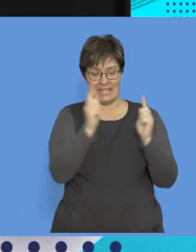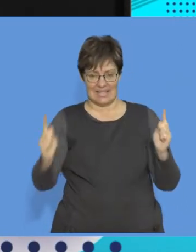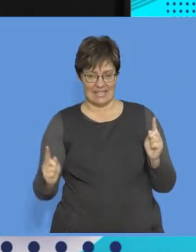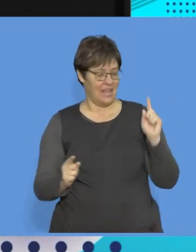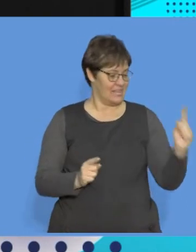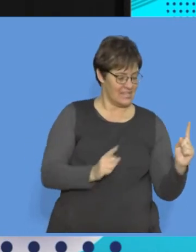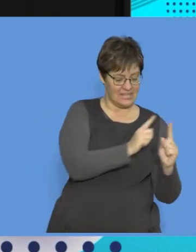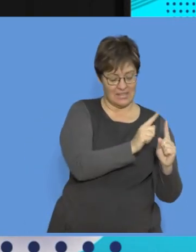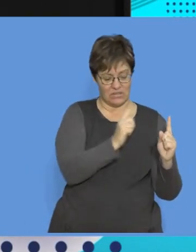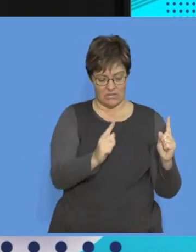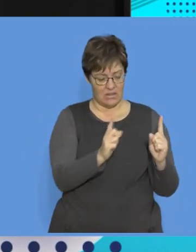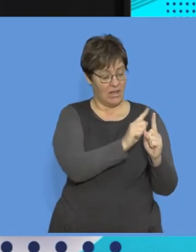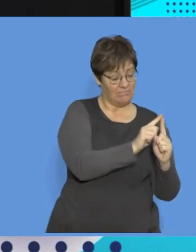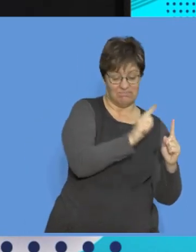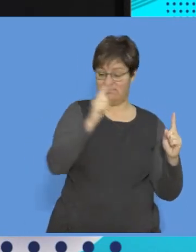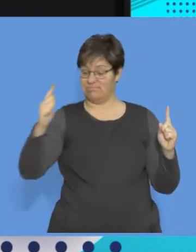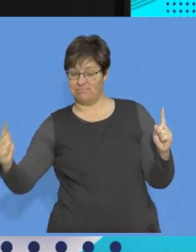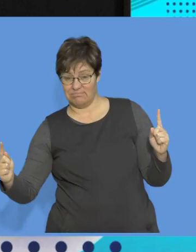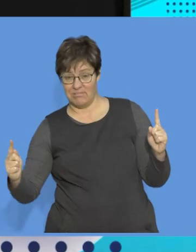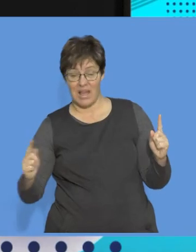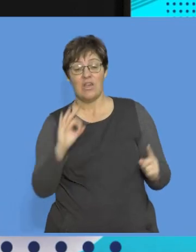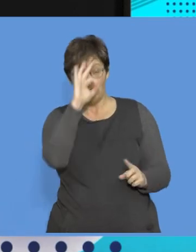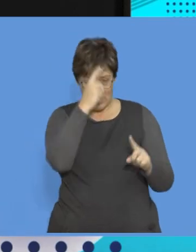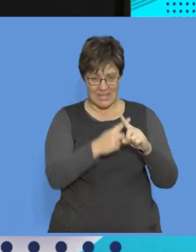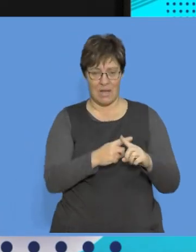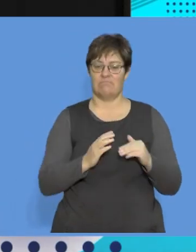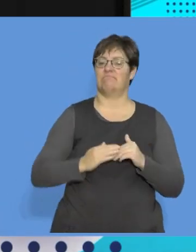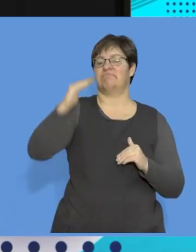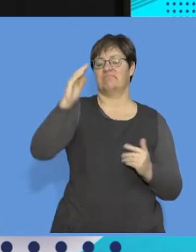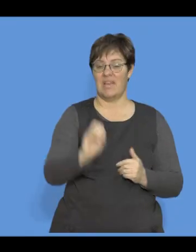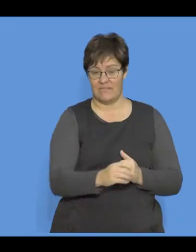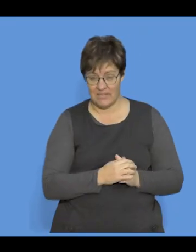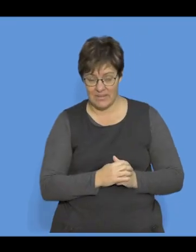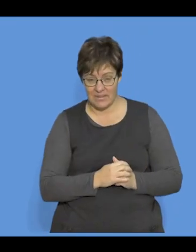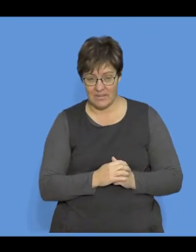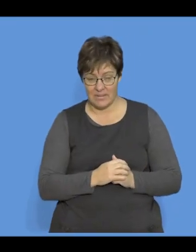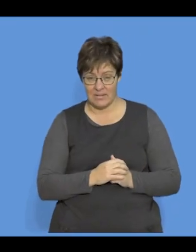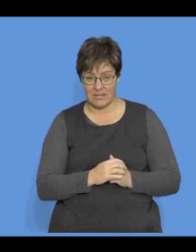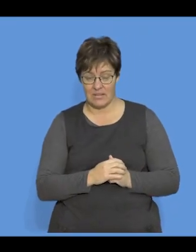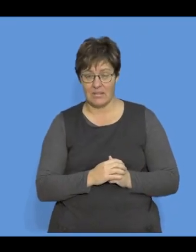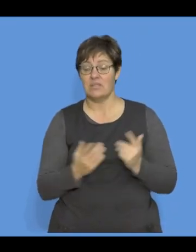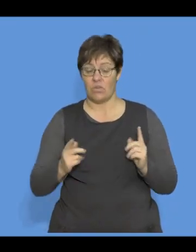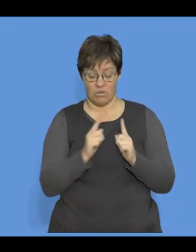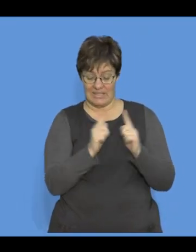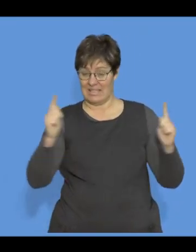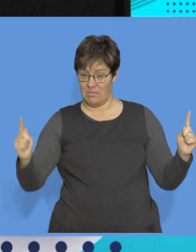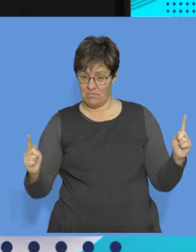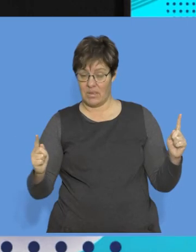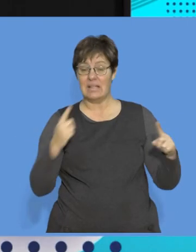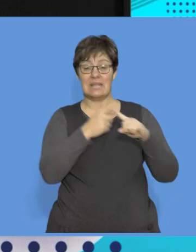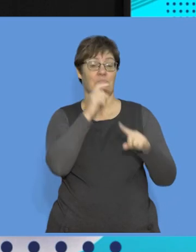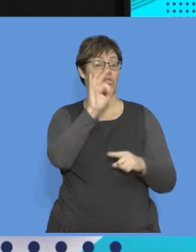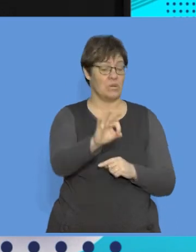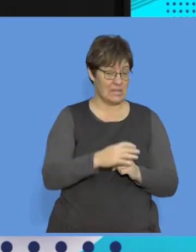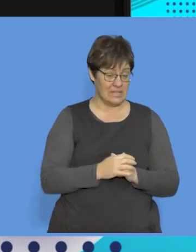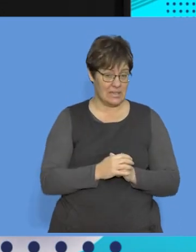there is 3 times more. So in fact, what we can say is the distance is 3 times more, so